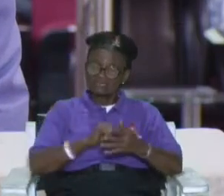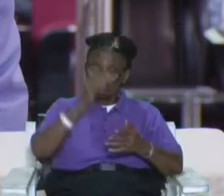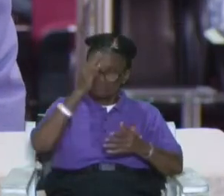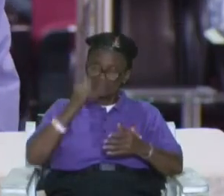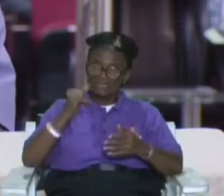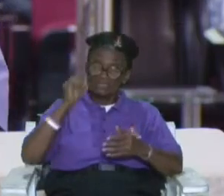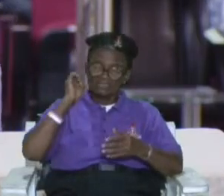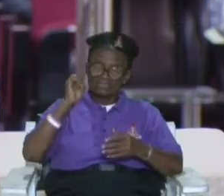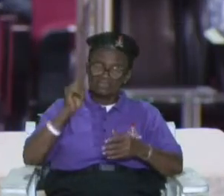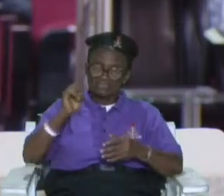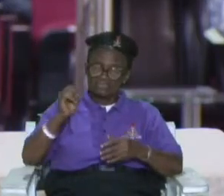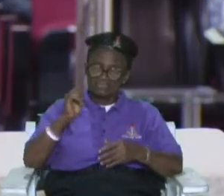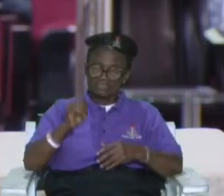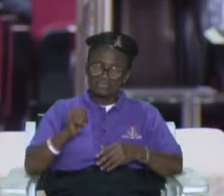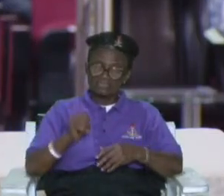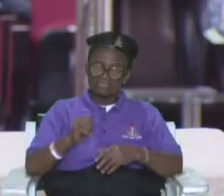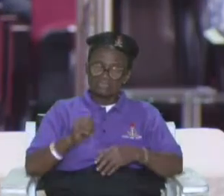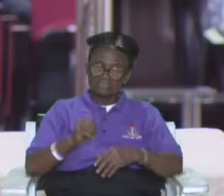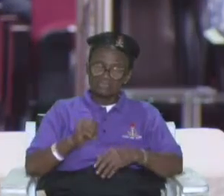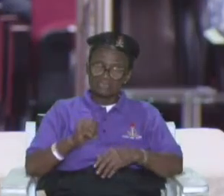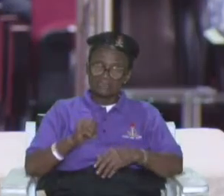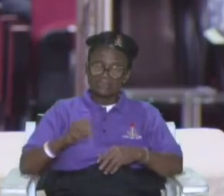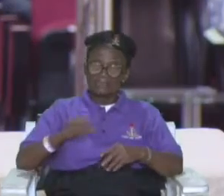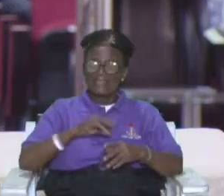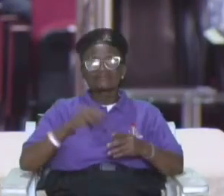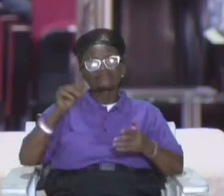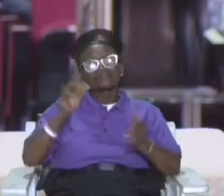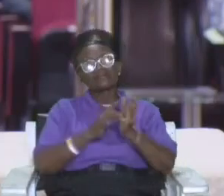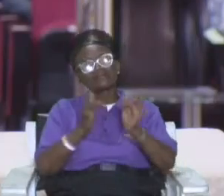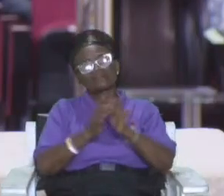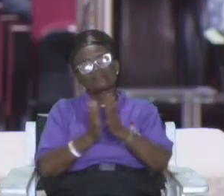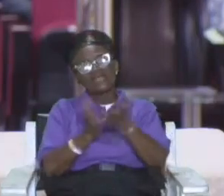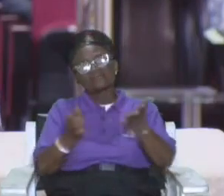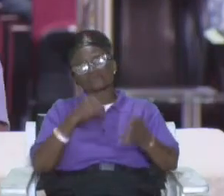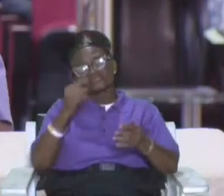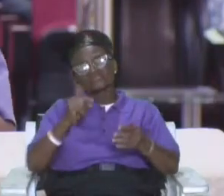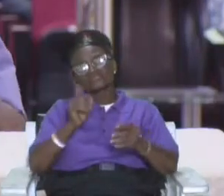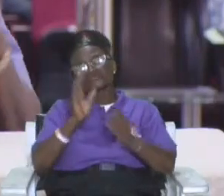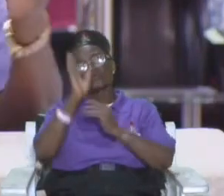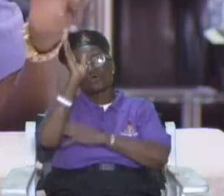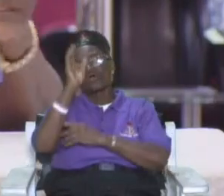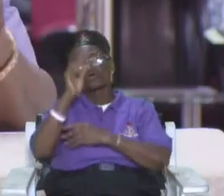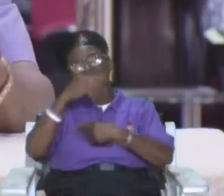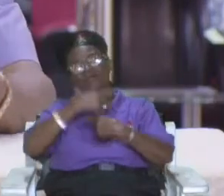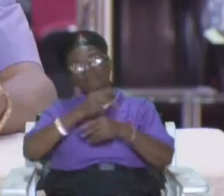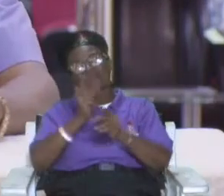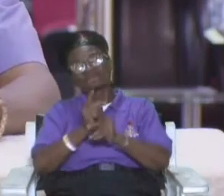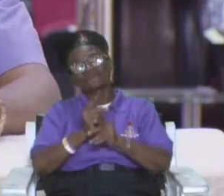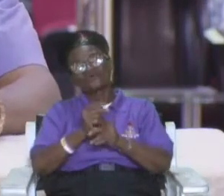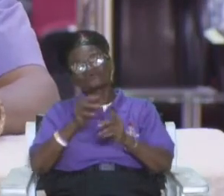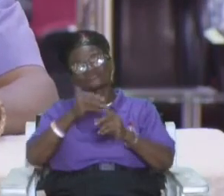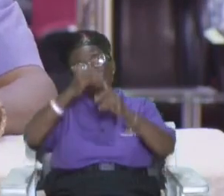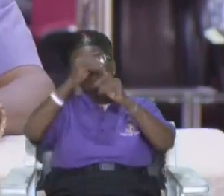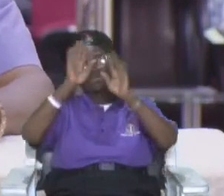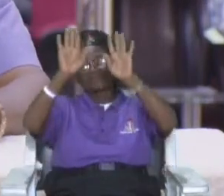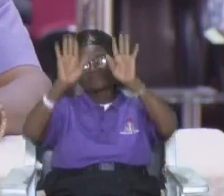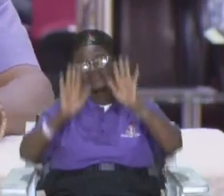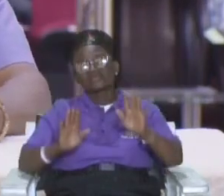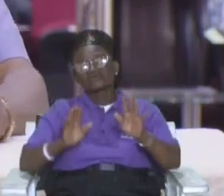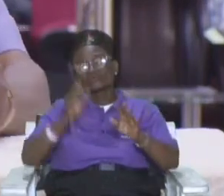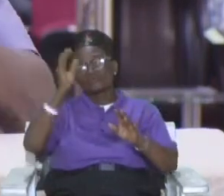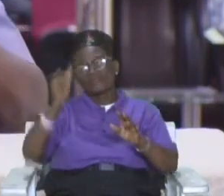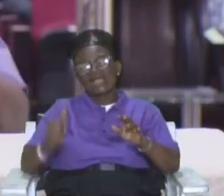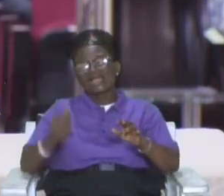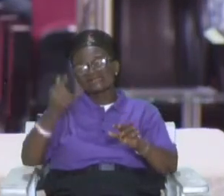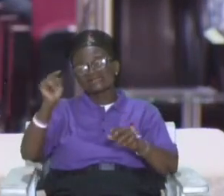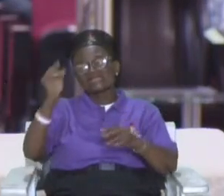the Bible says God performed special miracles by the hand of Paul.